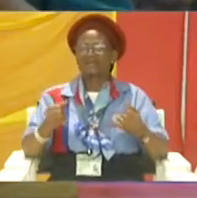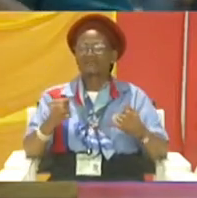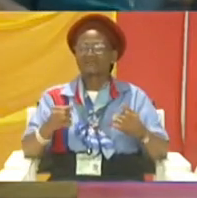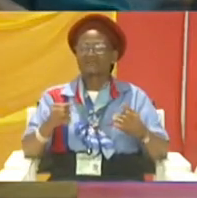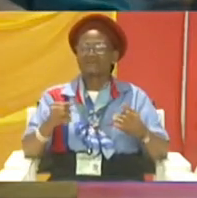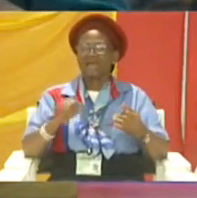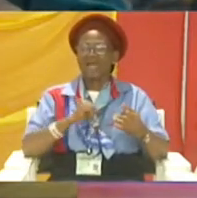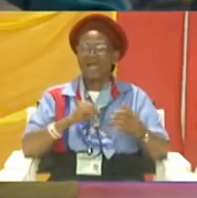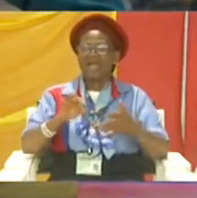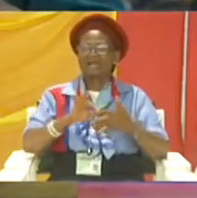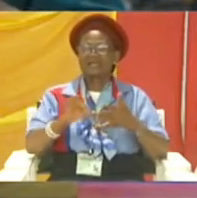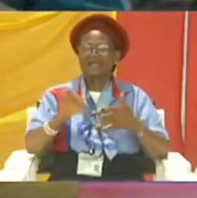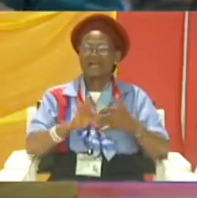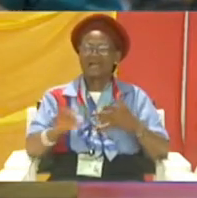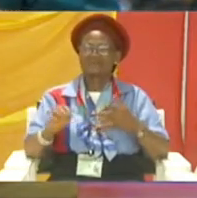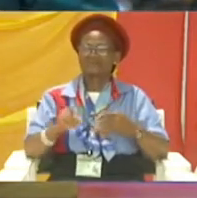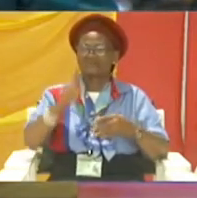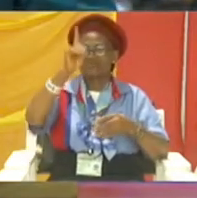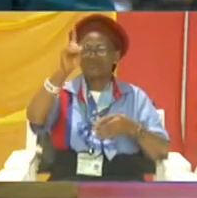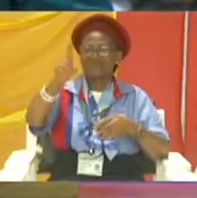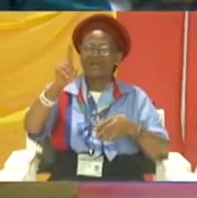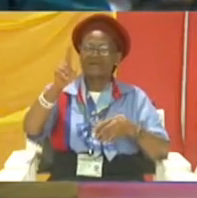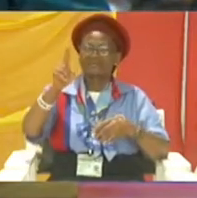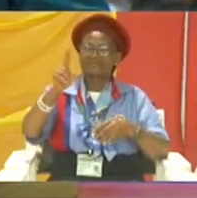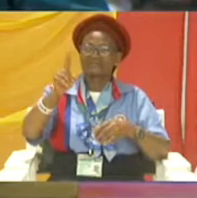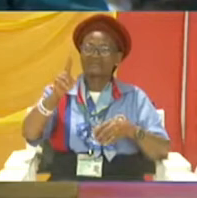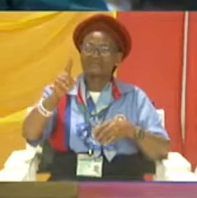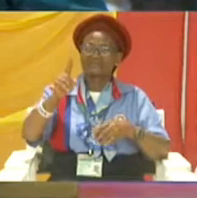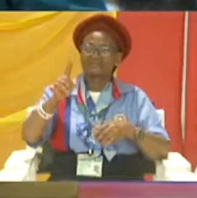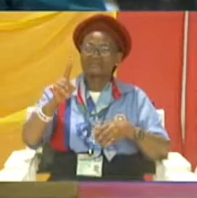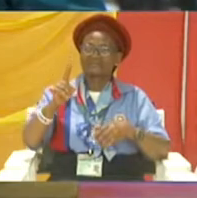counting. One.